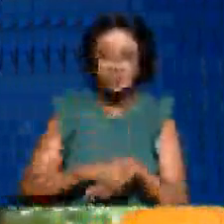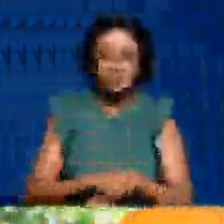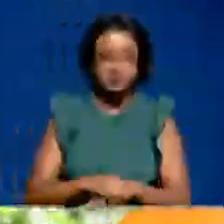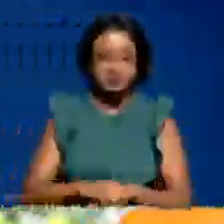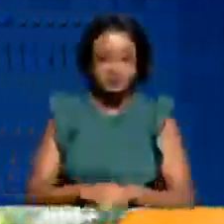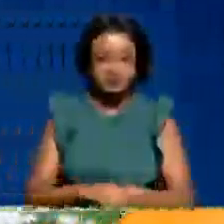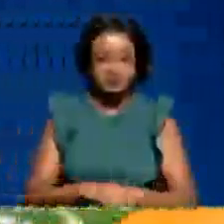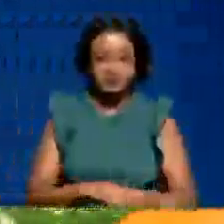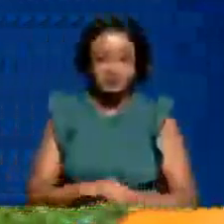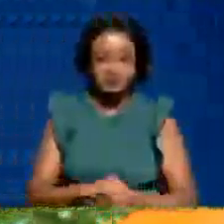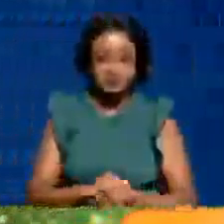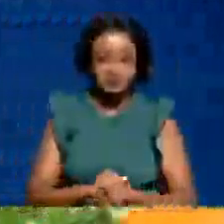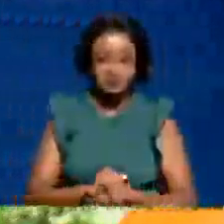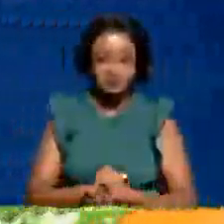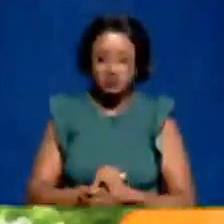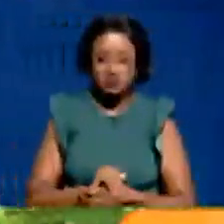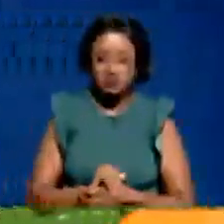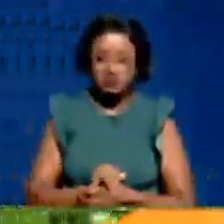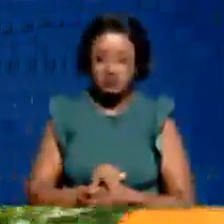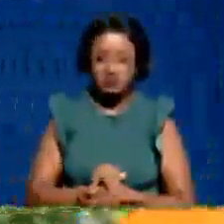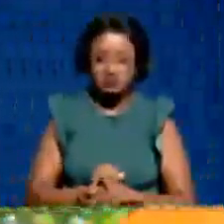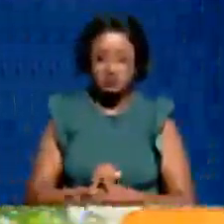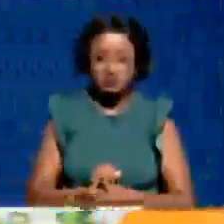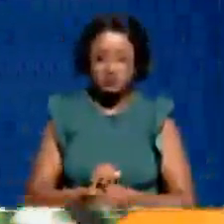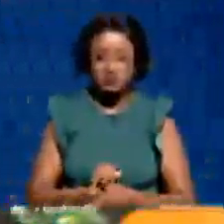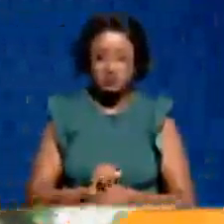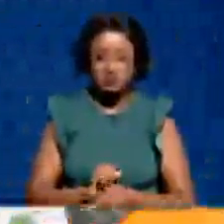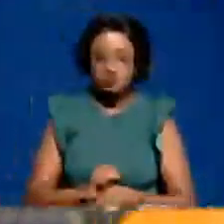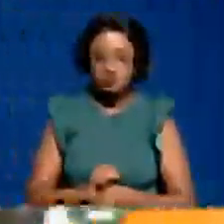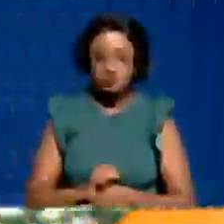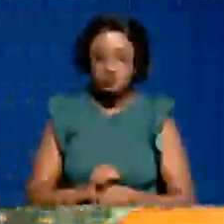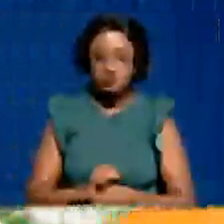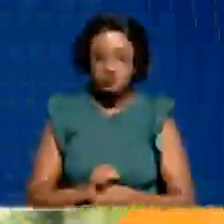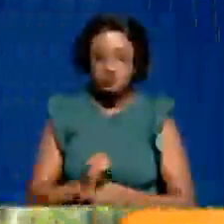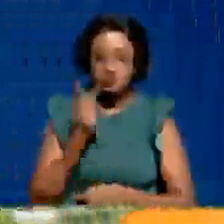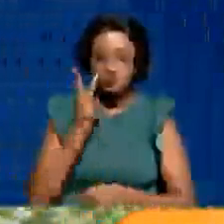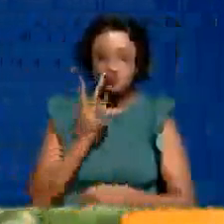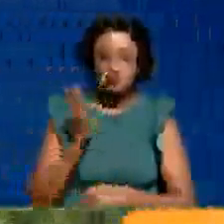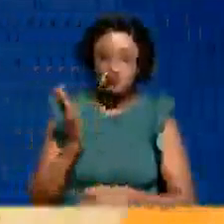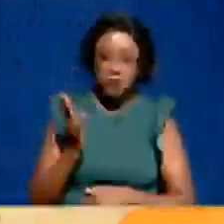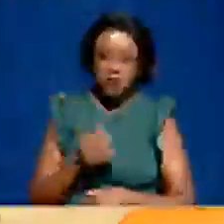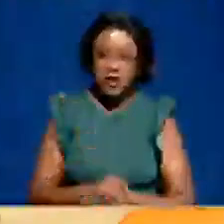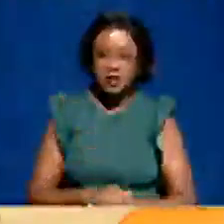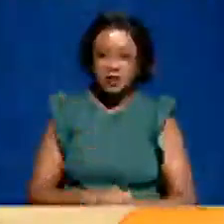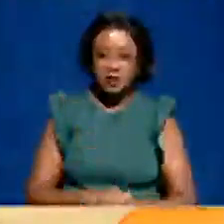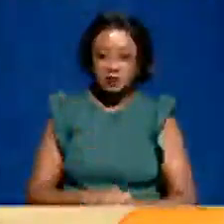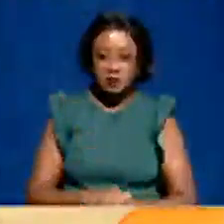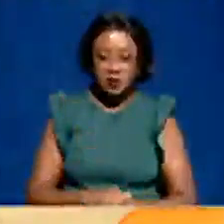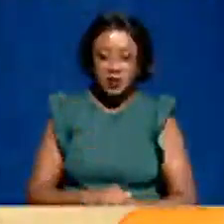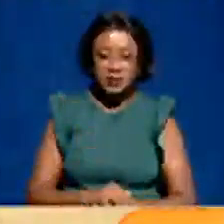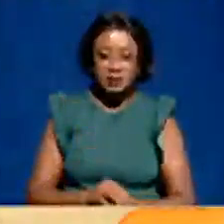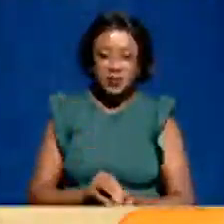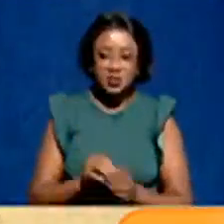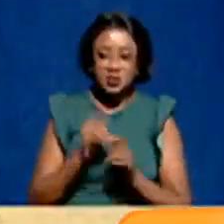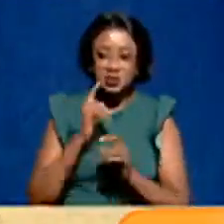The danger of losing some very important indigenous trees is a reality that Lamek and his team are alive to.